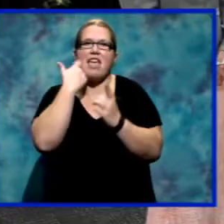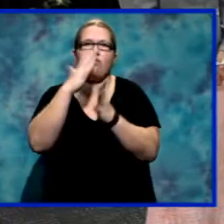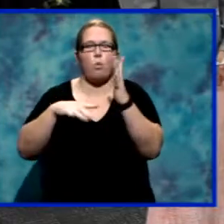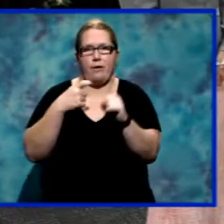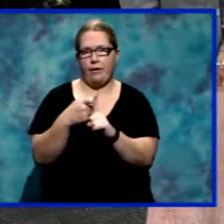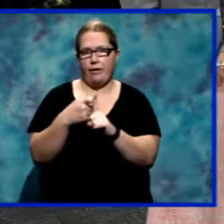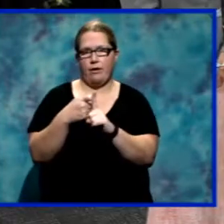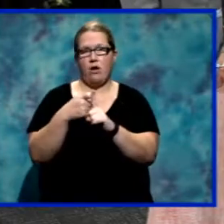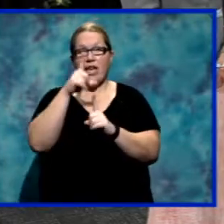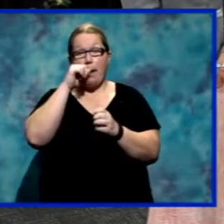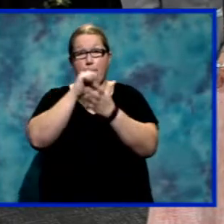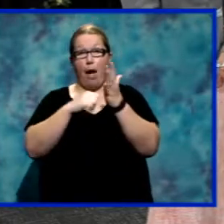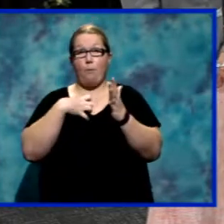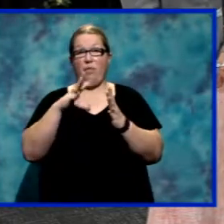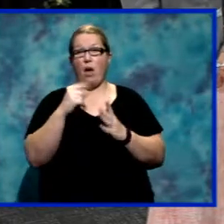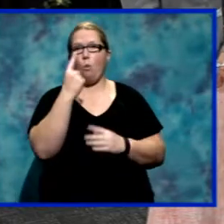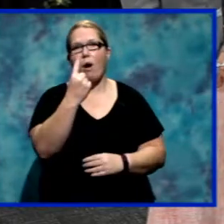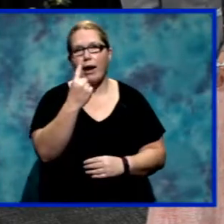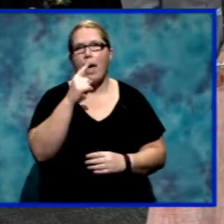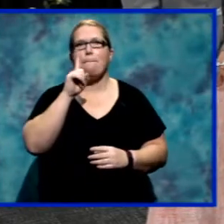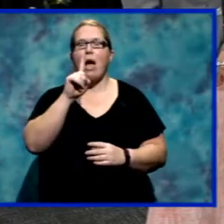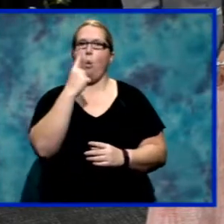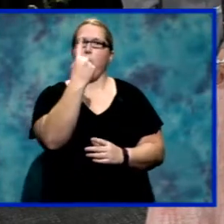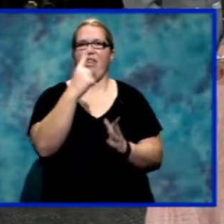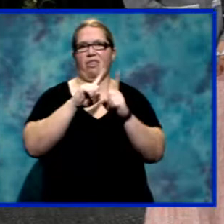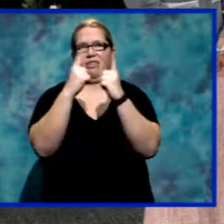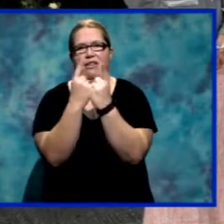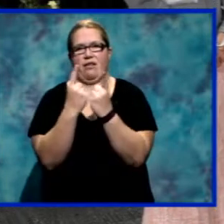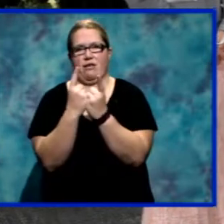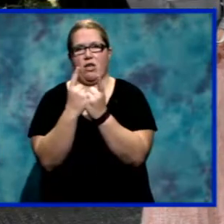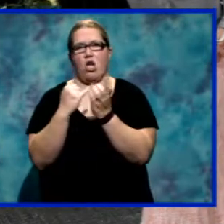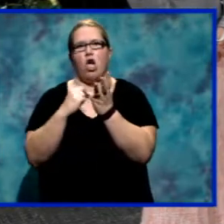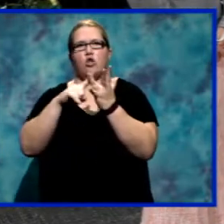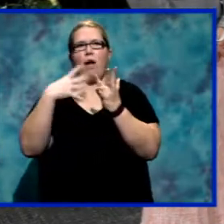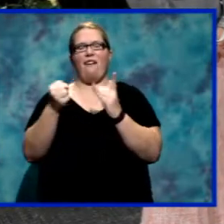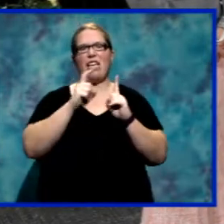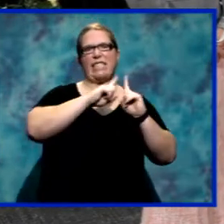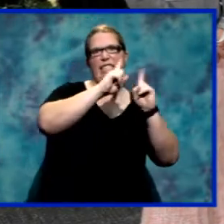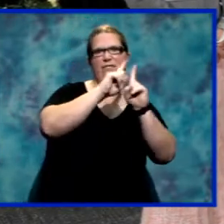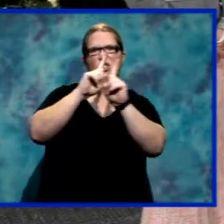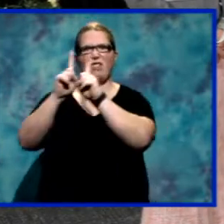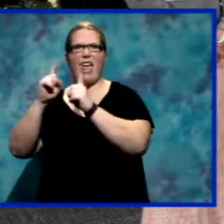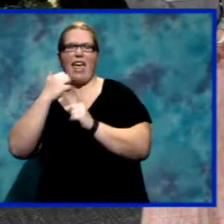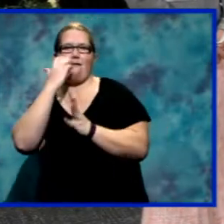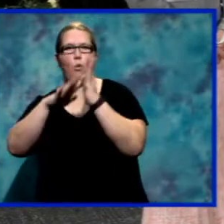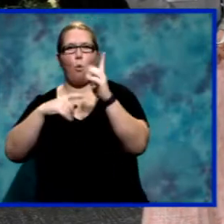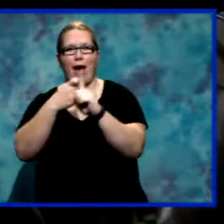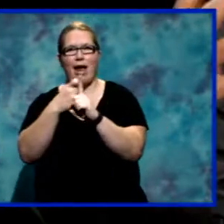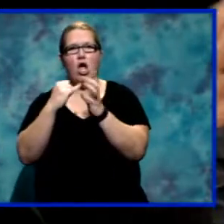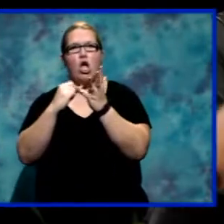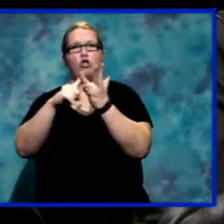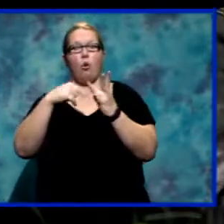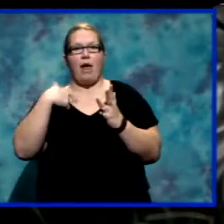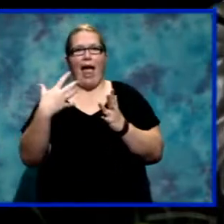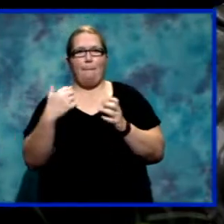buy more than one, but just one item. So we get variety every week, and we make sure we have